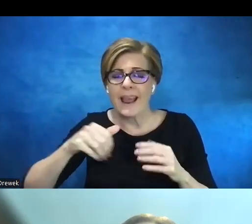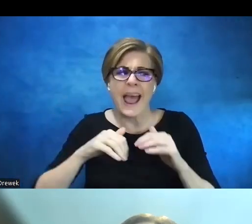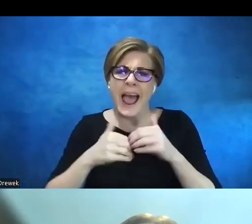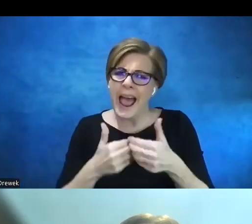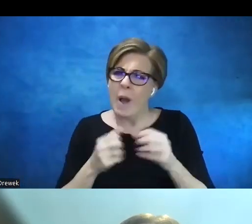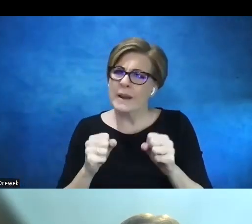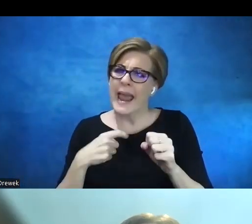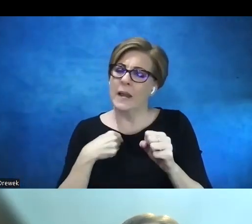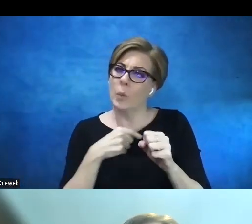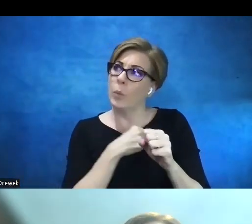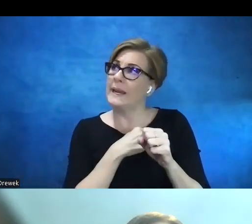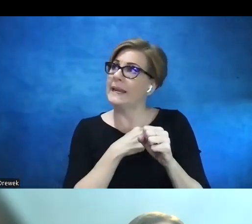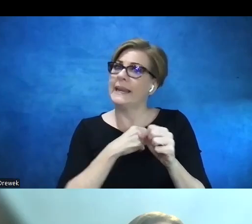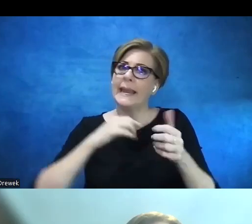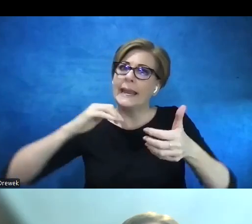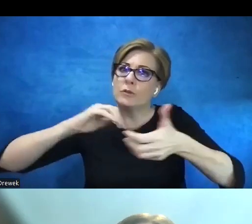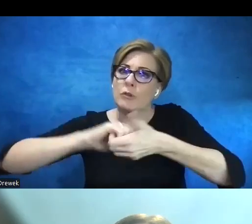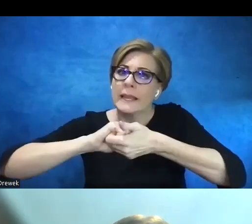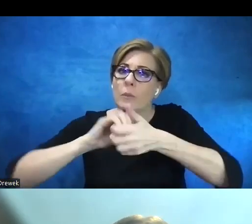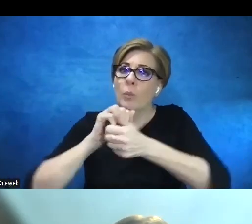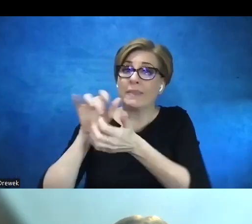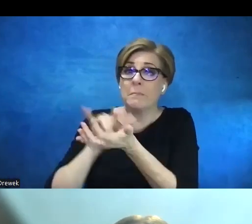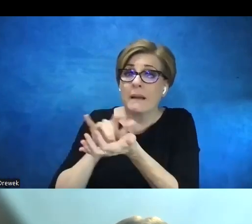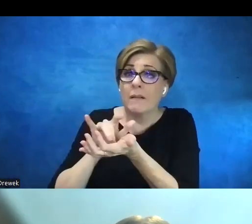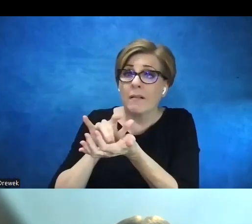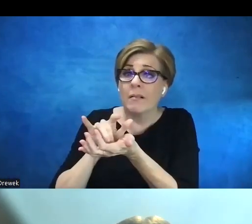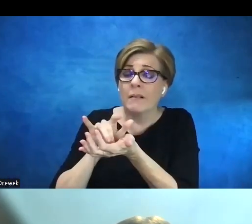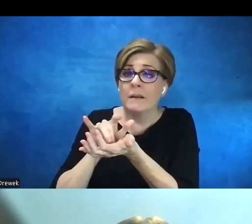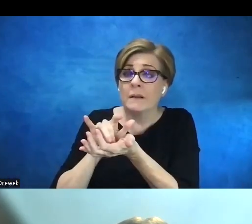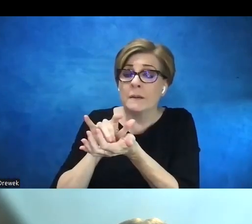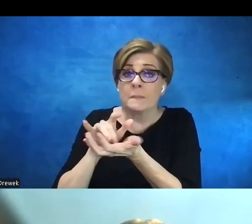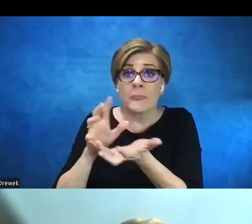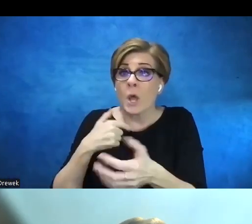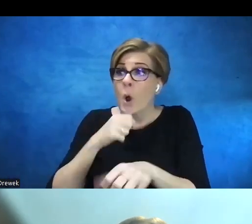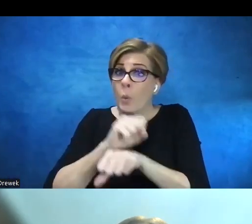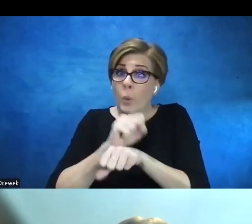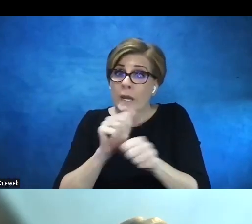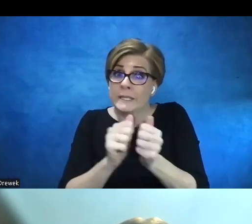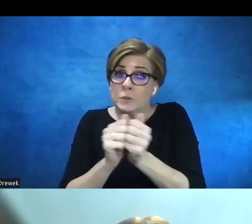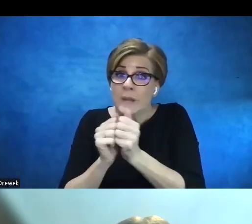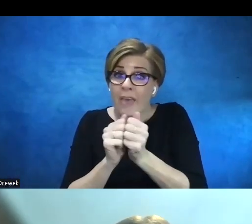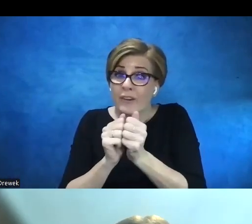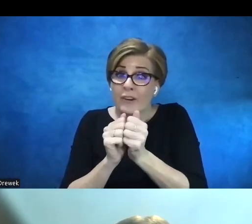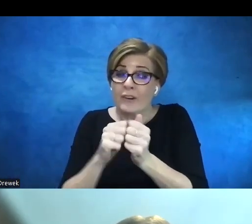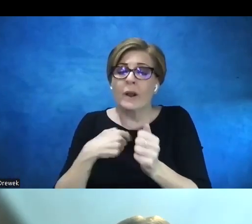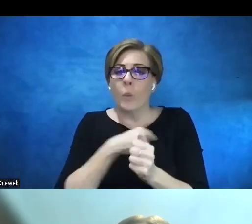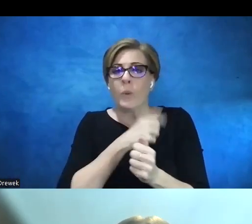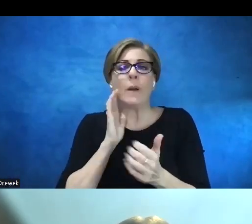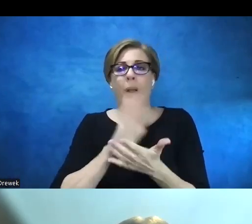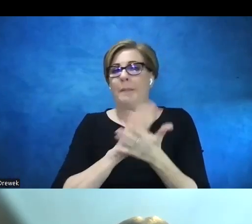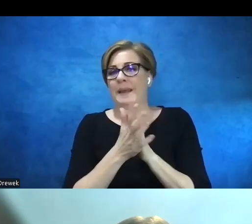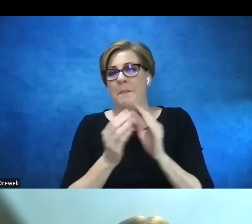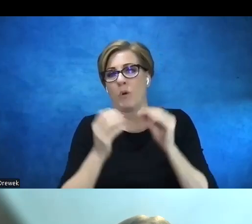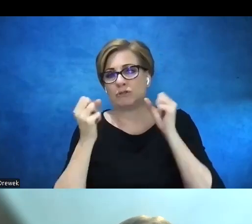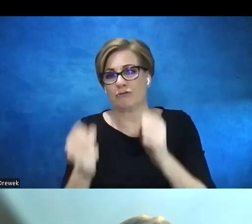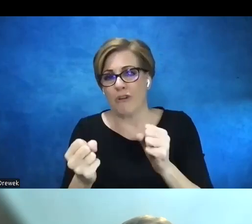interlink with medical, so in behavioral health, because working together, we're only going to be stronger in what we